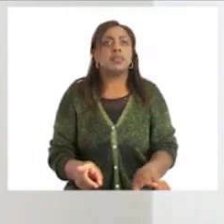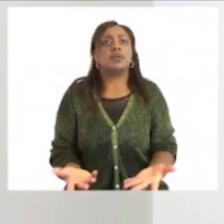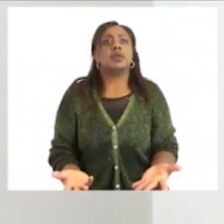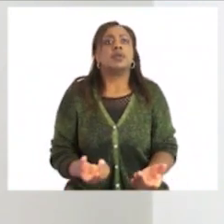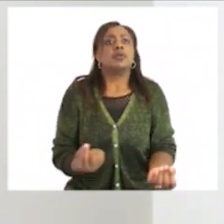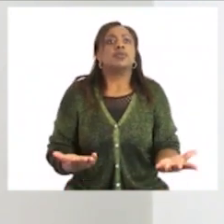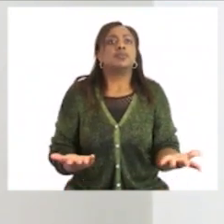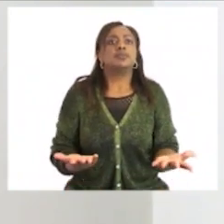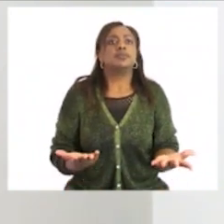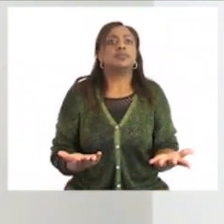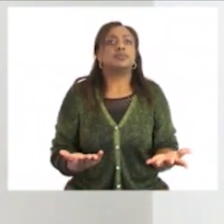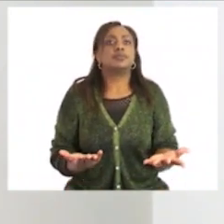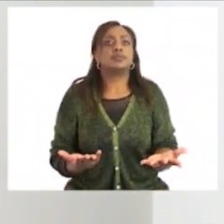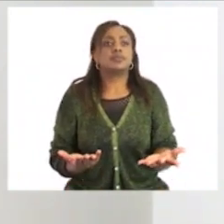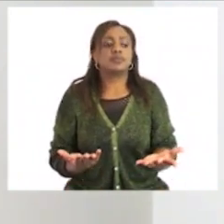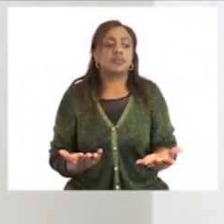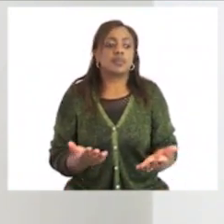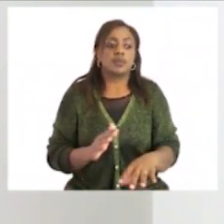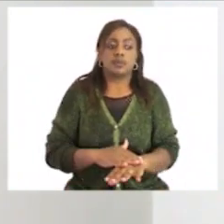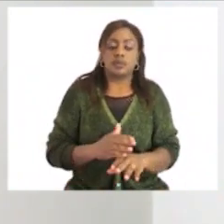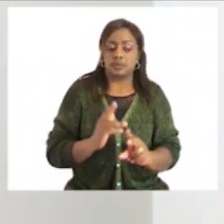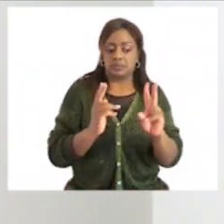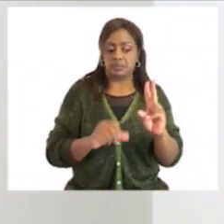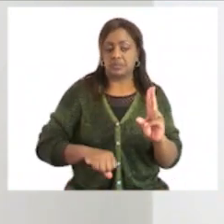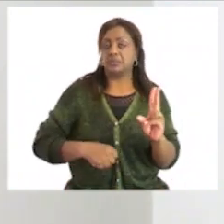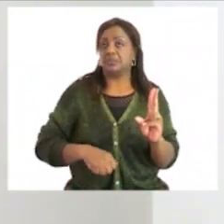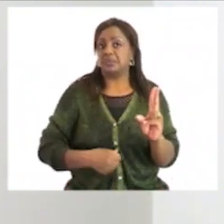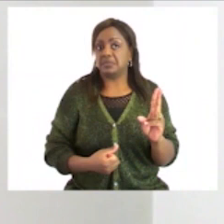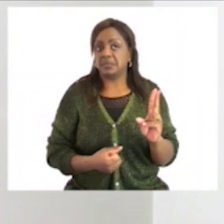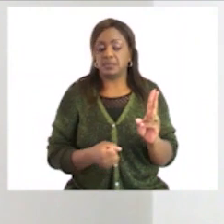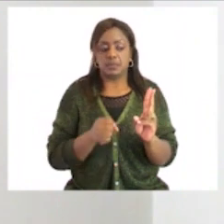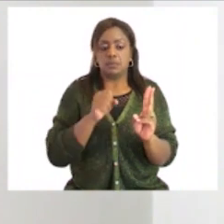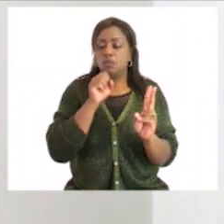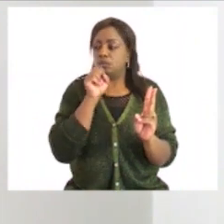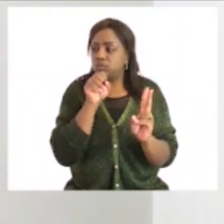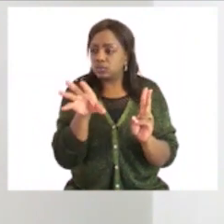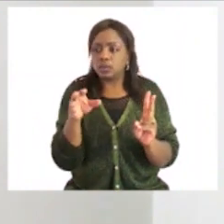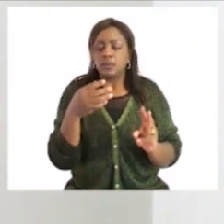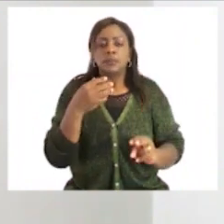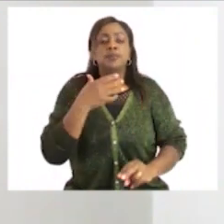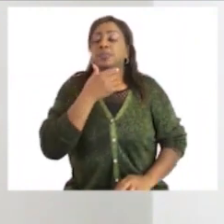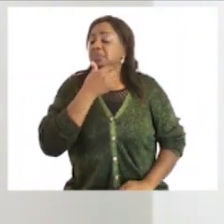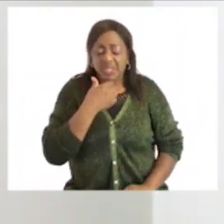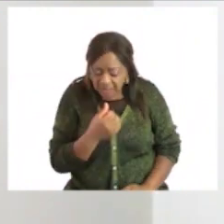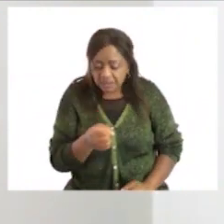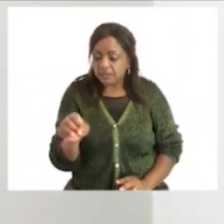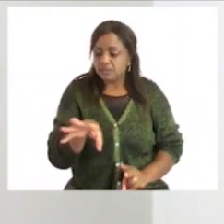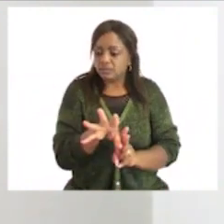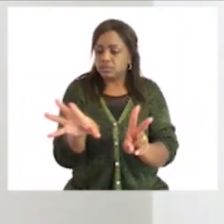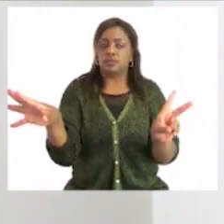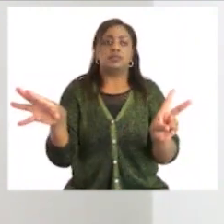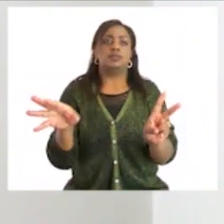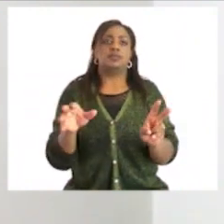from. Germs come from sick people firstly. Okay, so sick people normally sneeze and cough, and that is